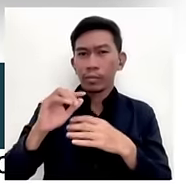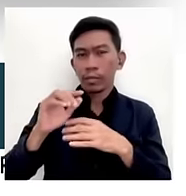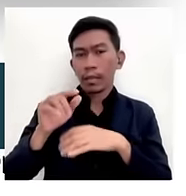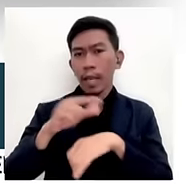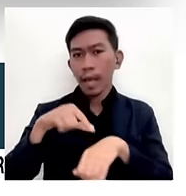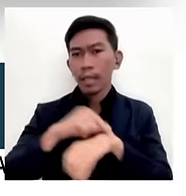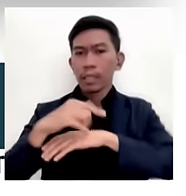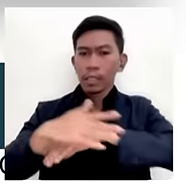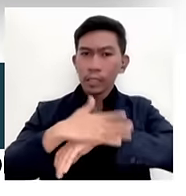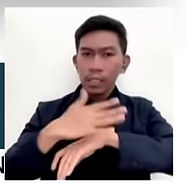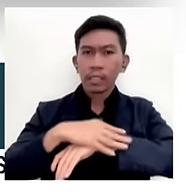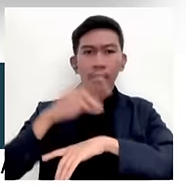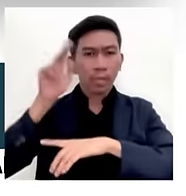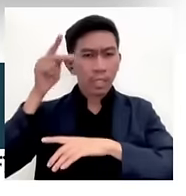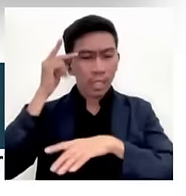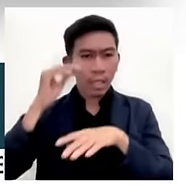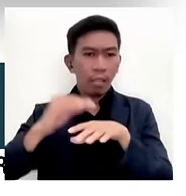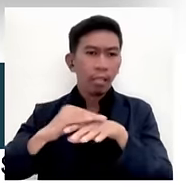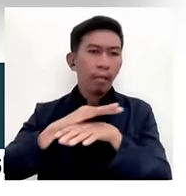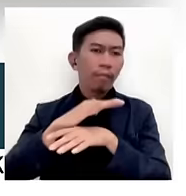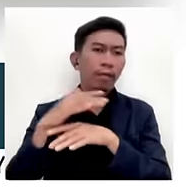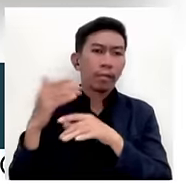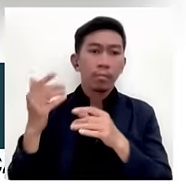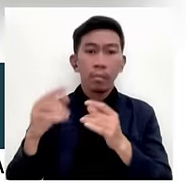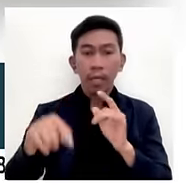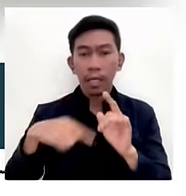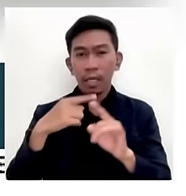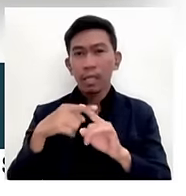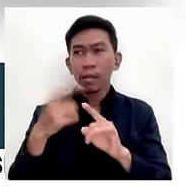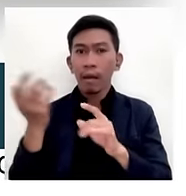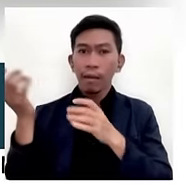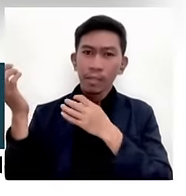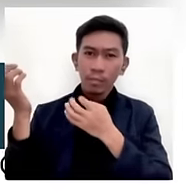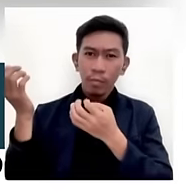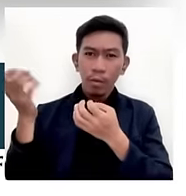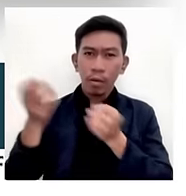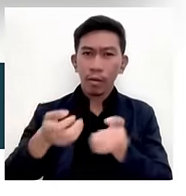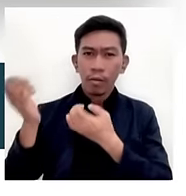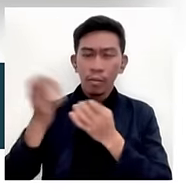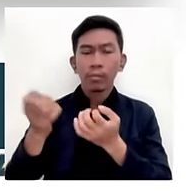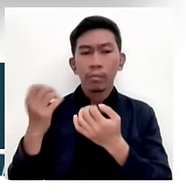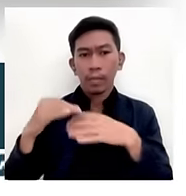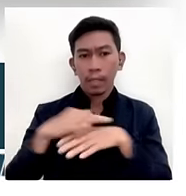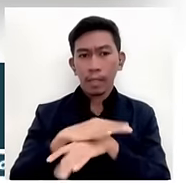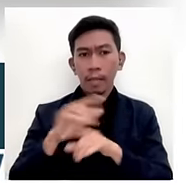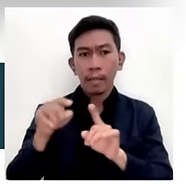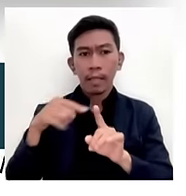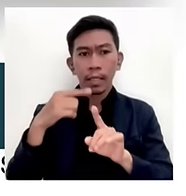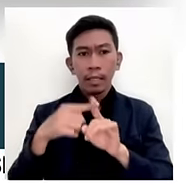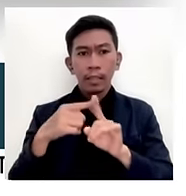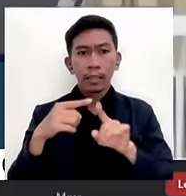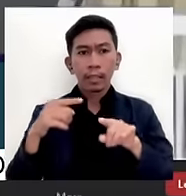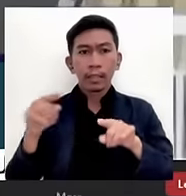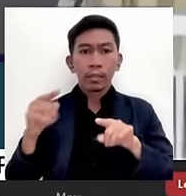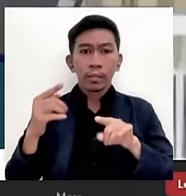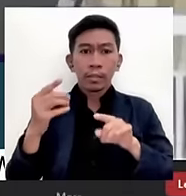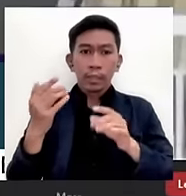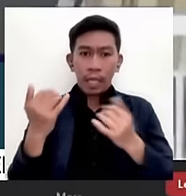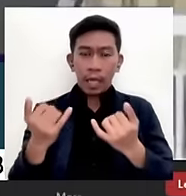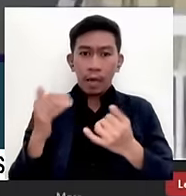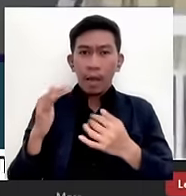Philippine exports. Inflation also had an impact as household final consumption expenditure drops to 5.6%